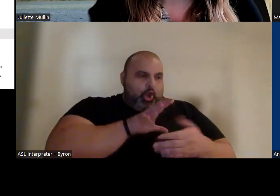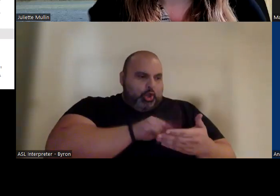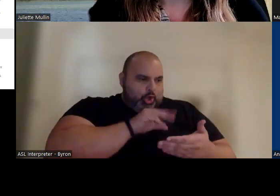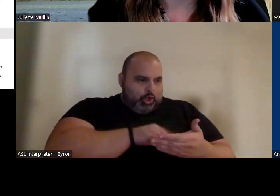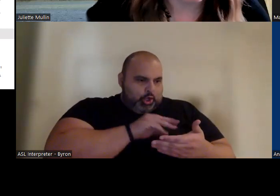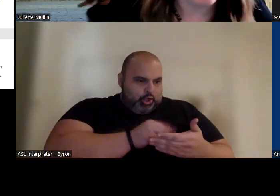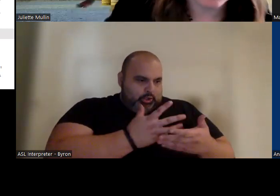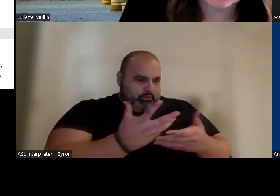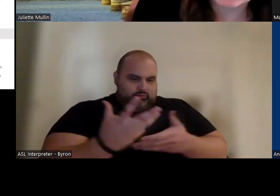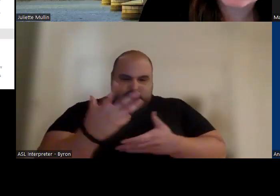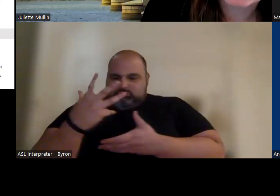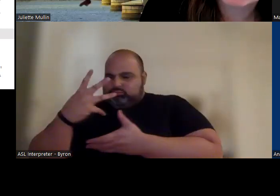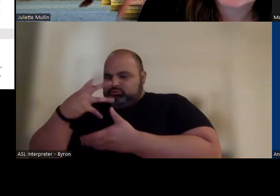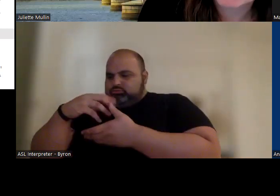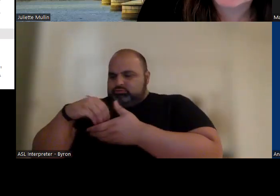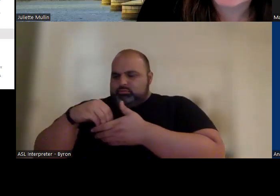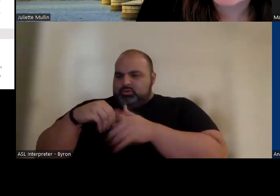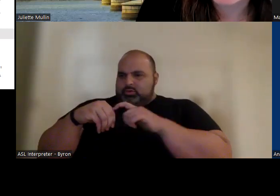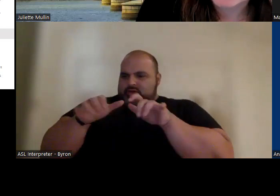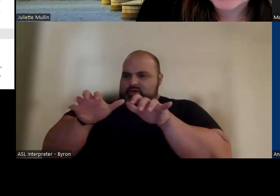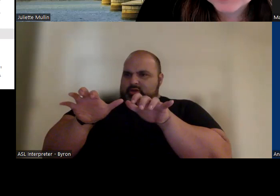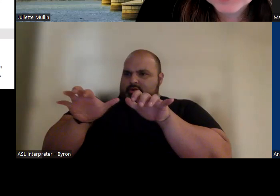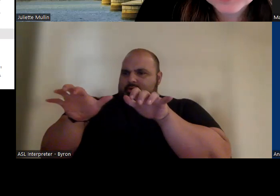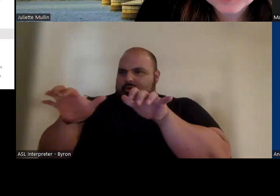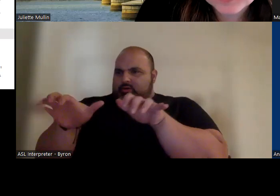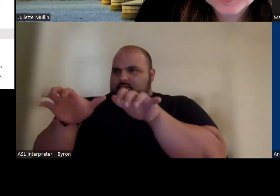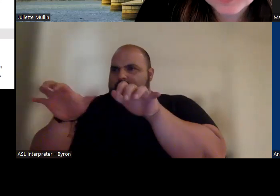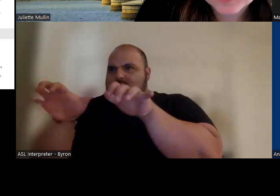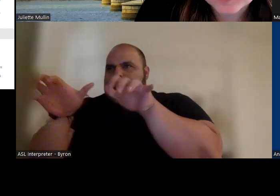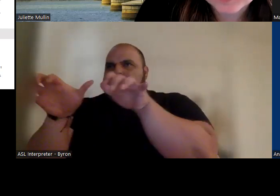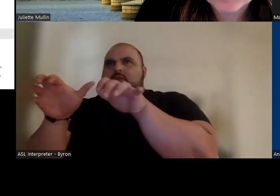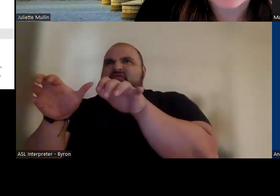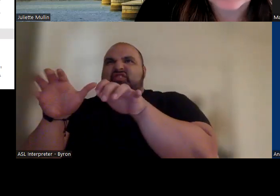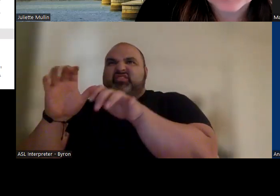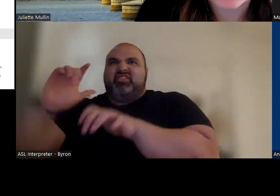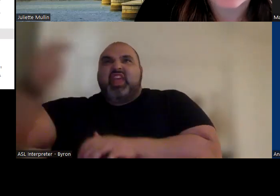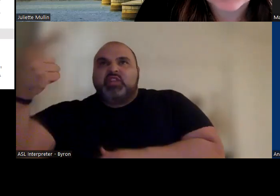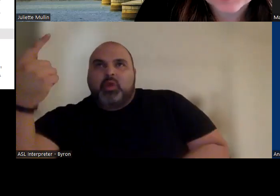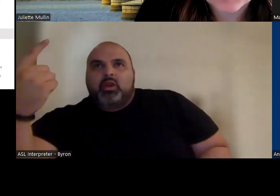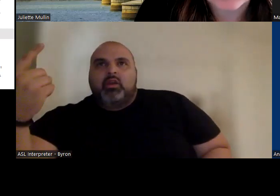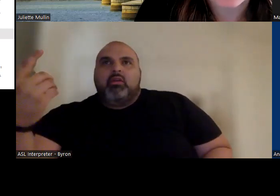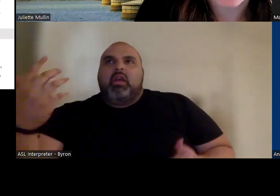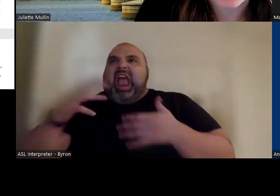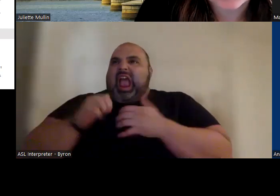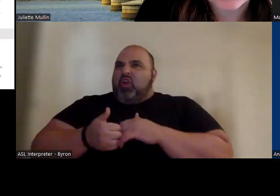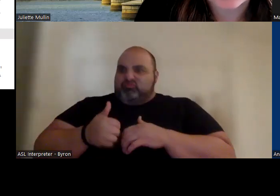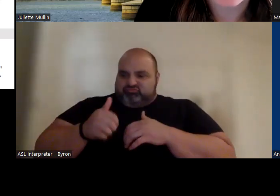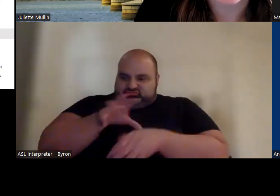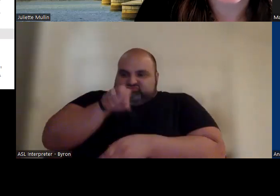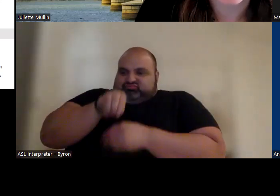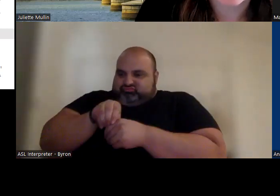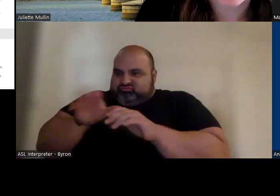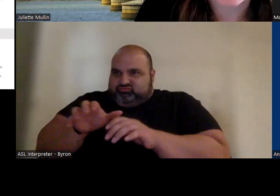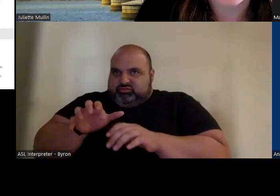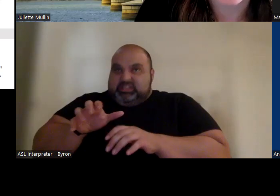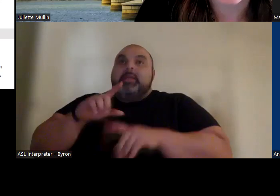pieces that we can apply to the next disaster in whatever format comes based on the scope of this work group?